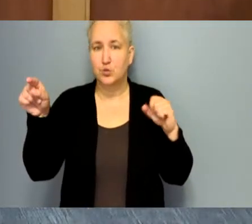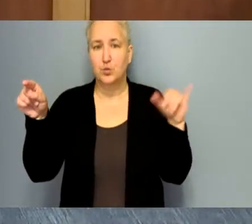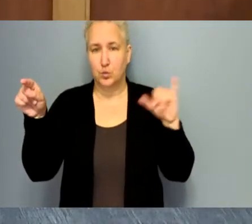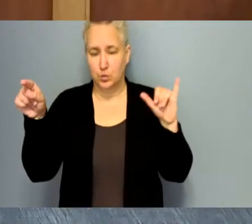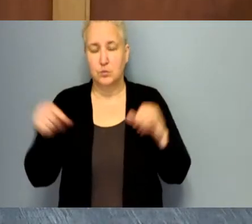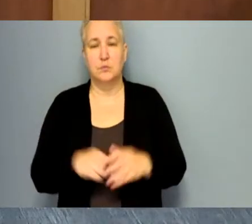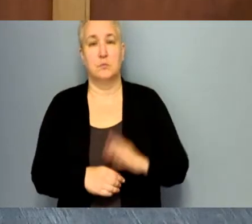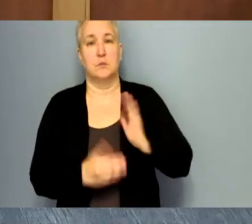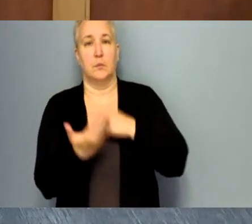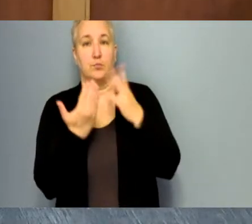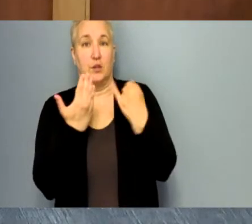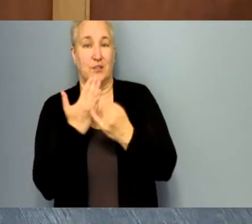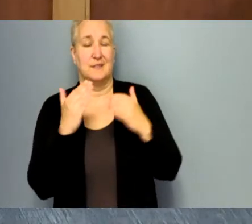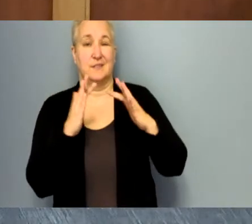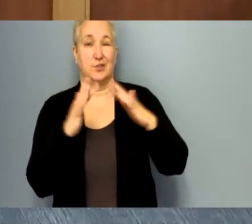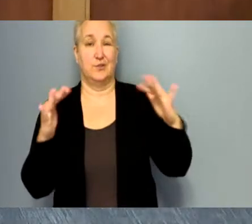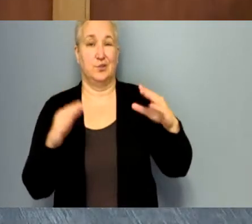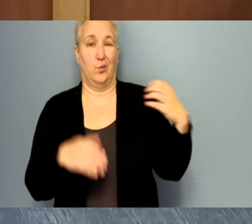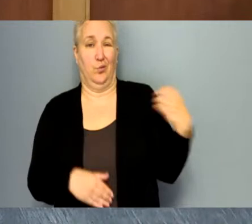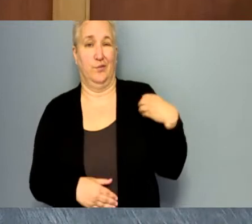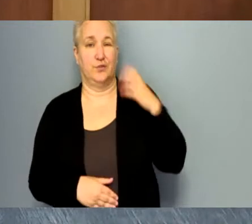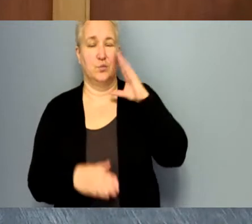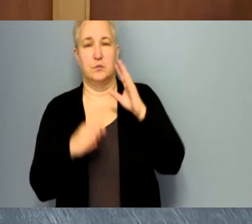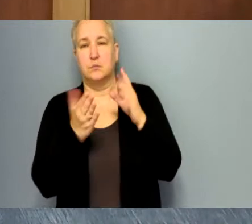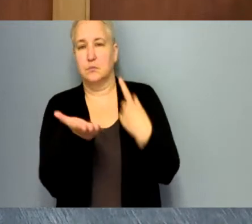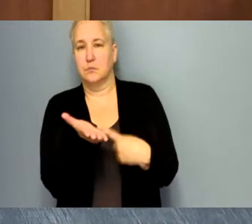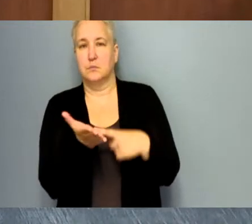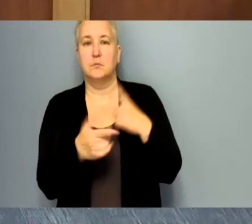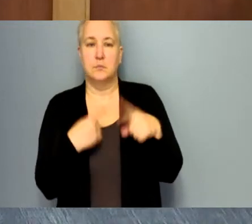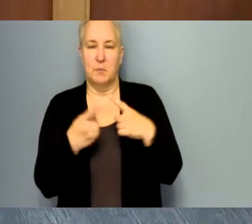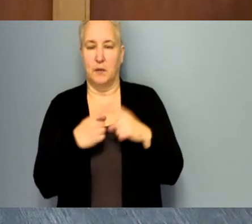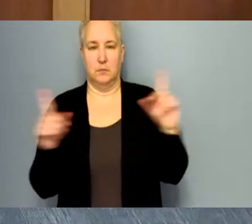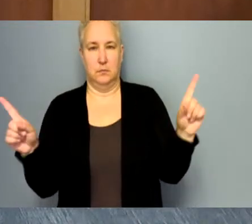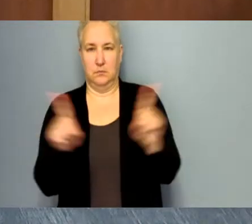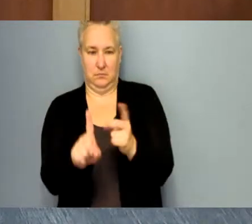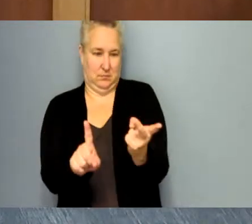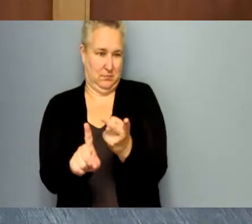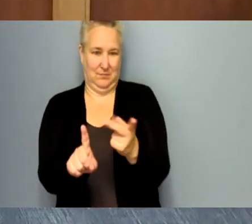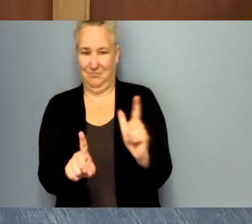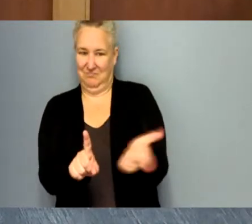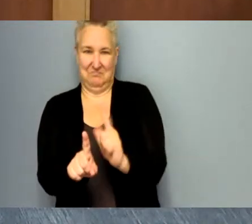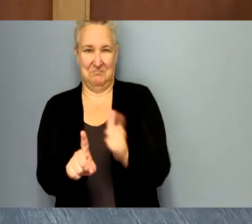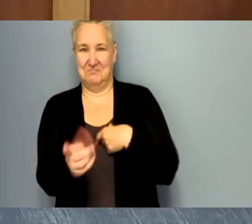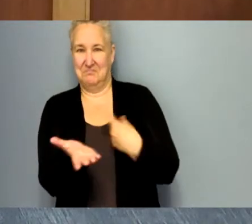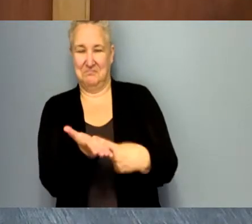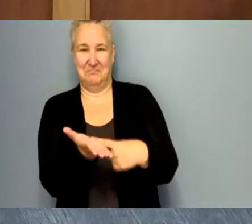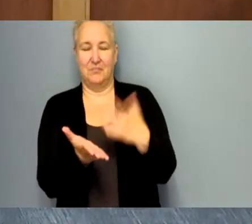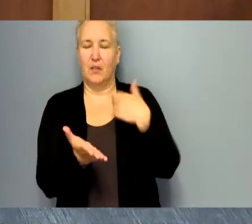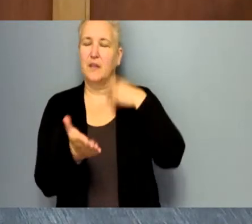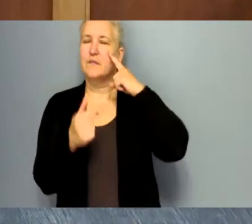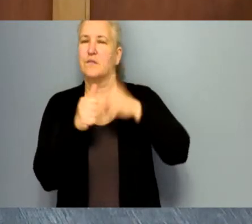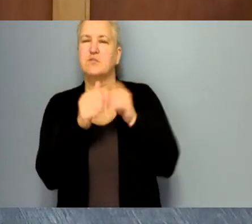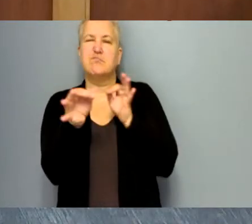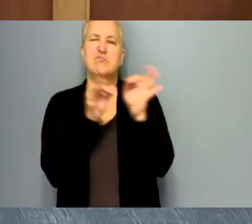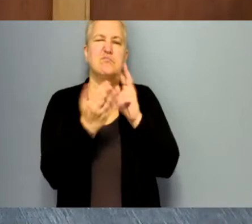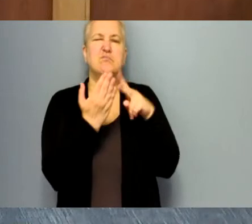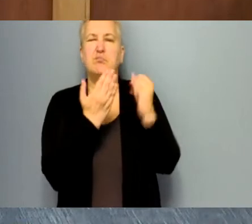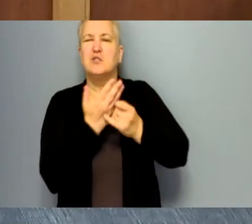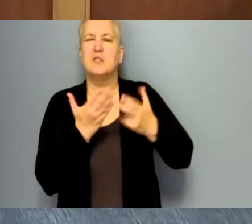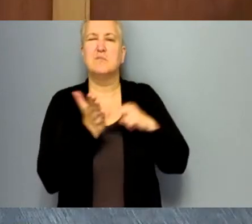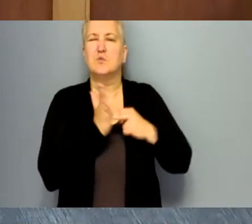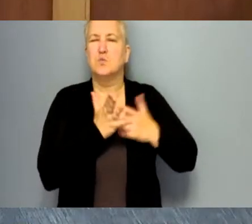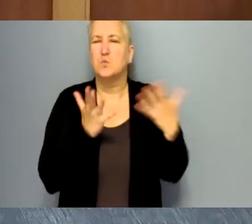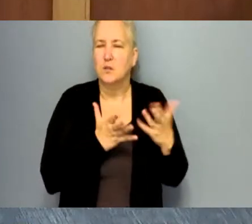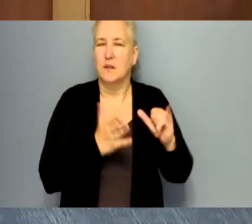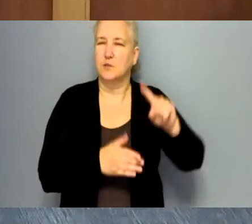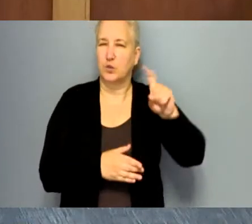our project's diversity officer. They're going to talk a little bit about, do a little tag team here on this project. And first, I guess maybe explaining what this project is. That was a question